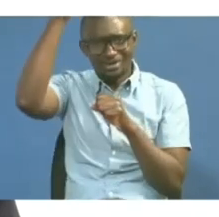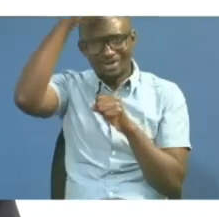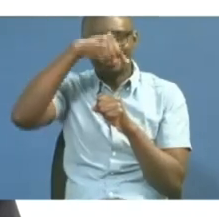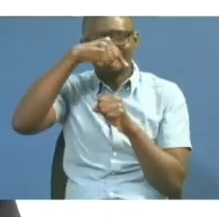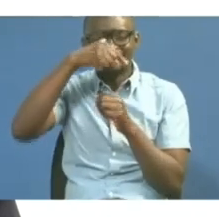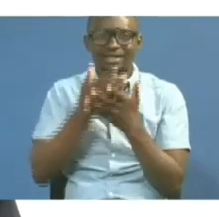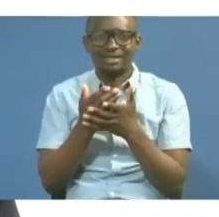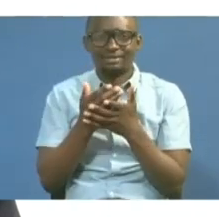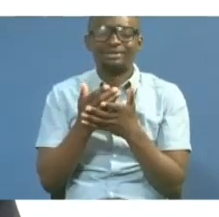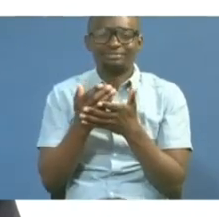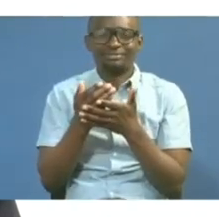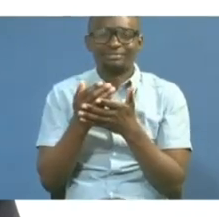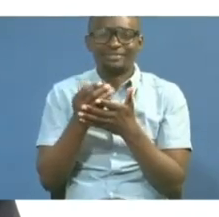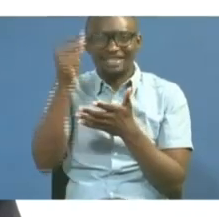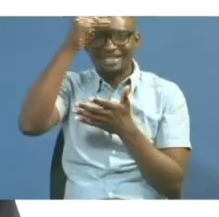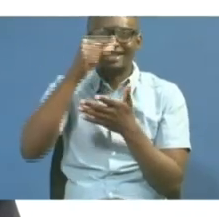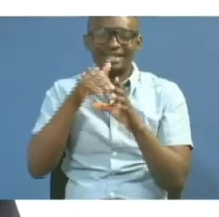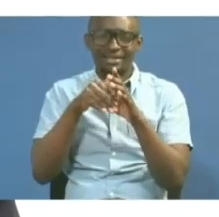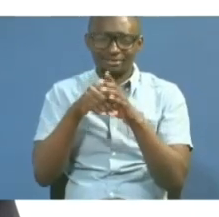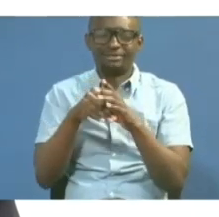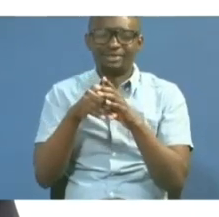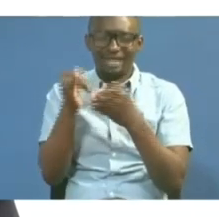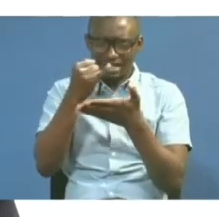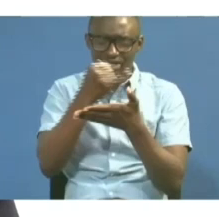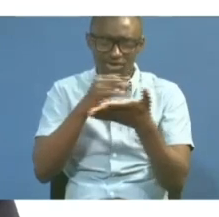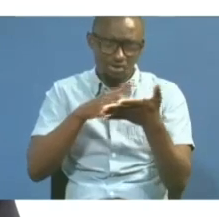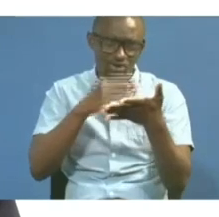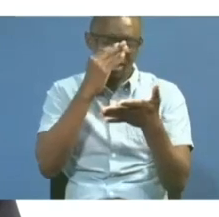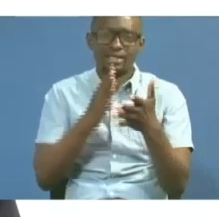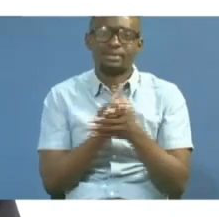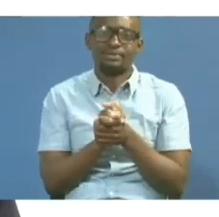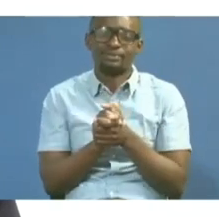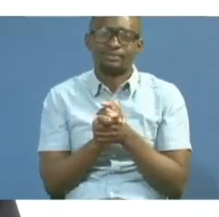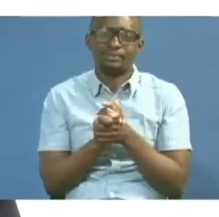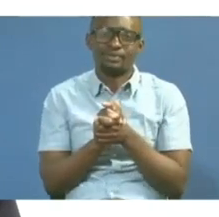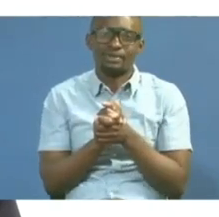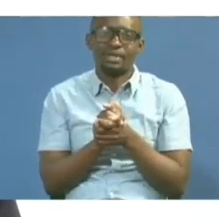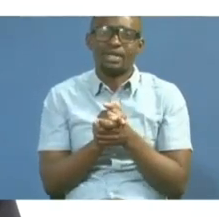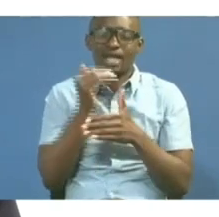going to be graduating as a Bachelor of Architectural Studies student or graduate.